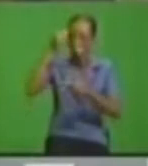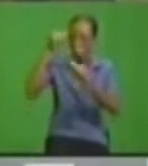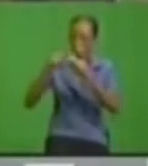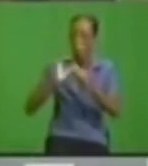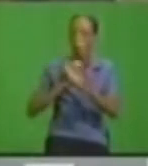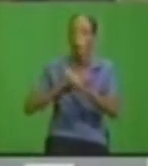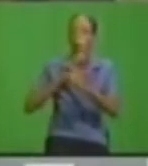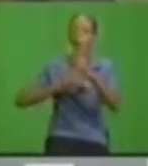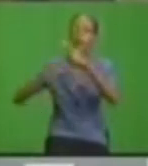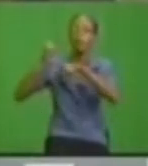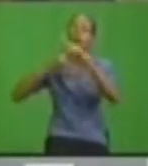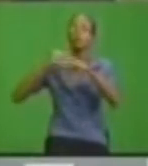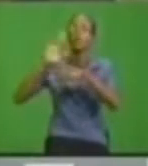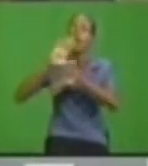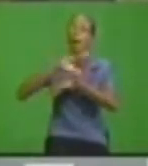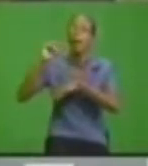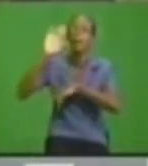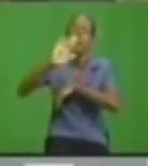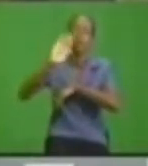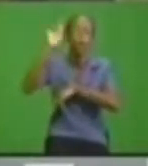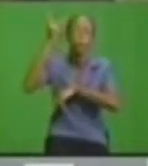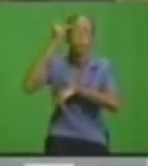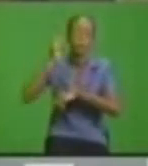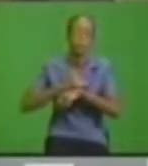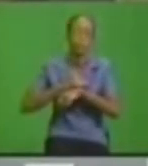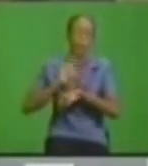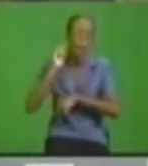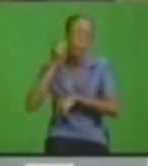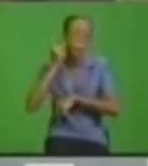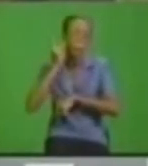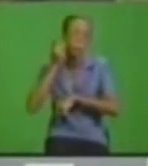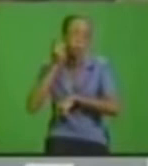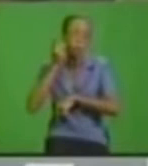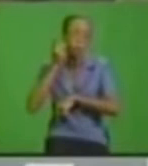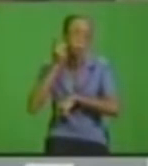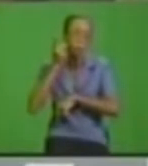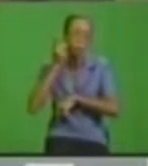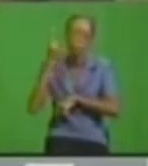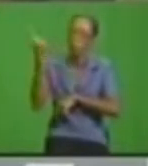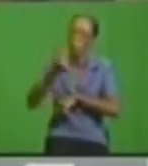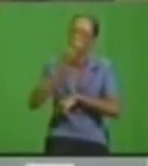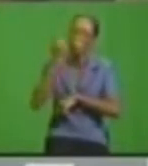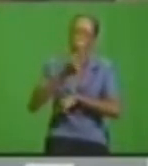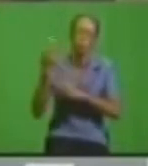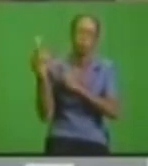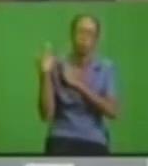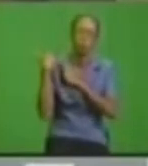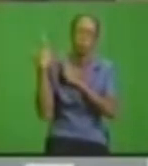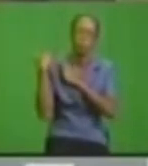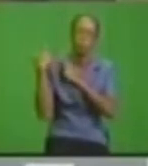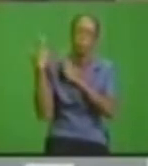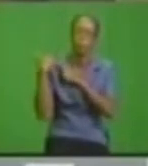landscape. Patrick Augustus Mervyn Manning executed his responsibilities as